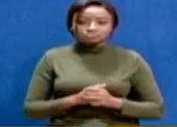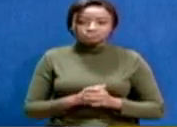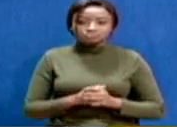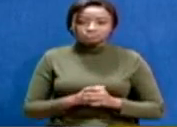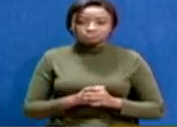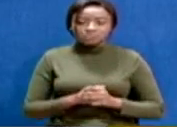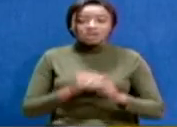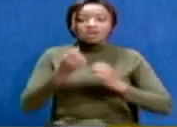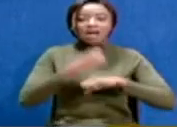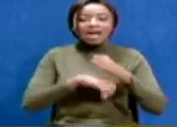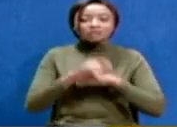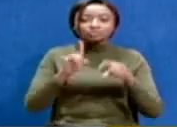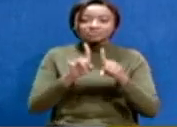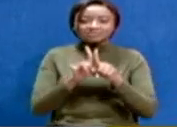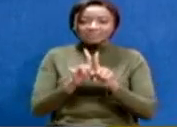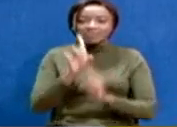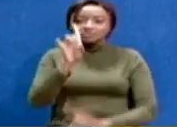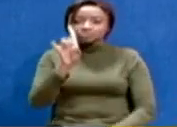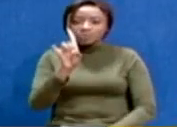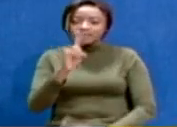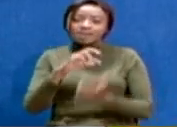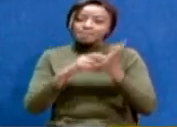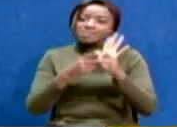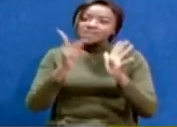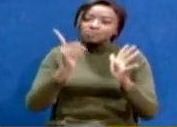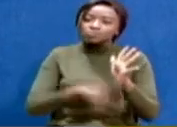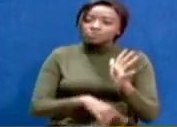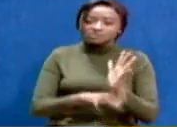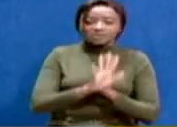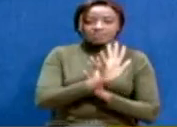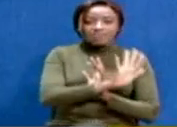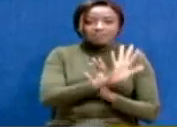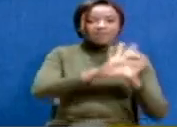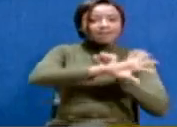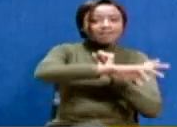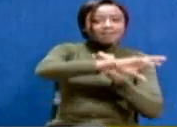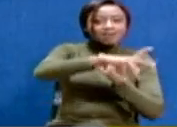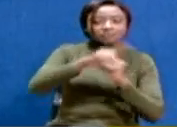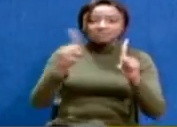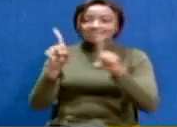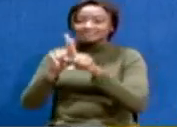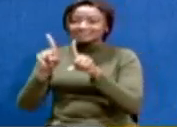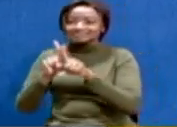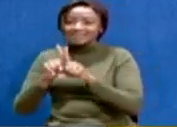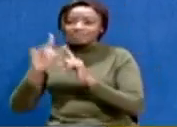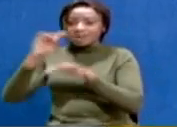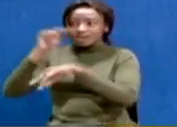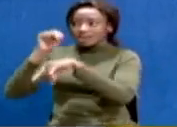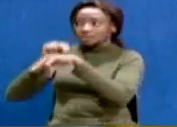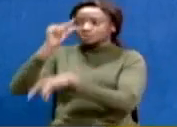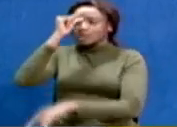That means the national government and the devolved units need to work together in